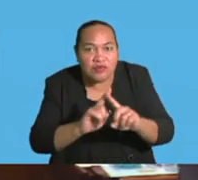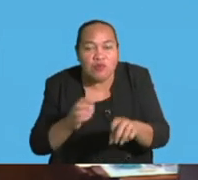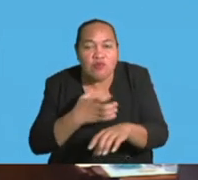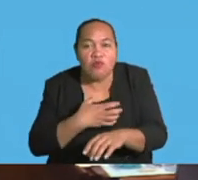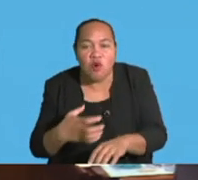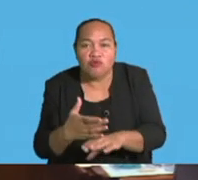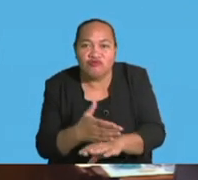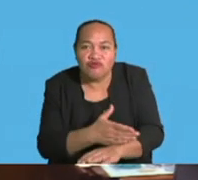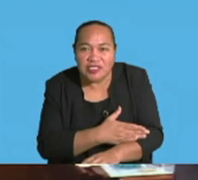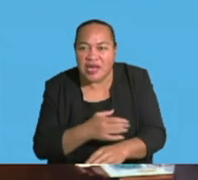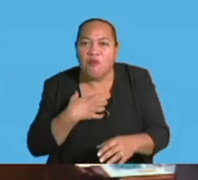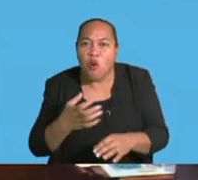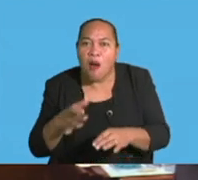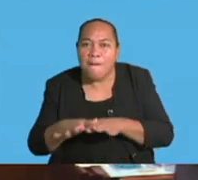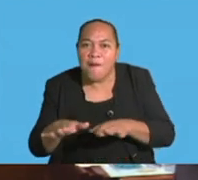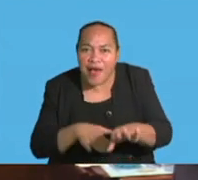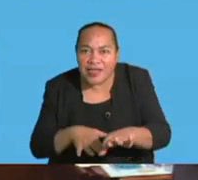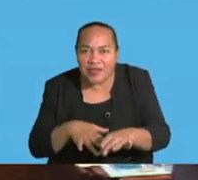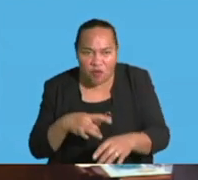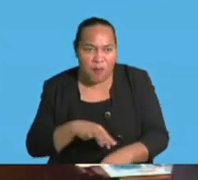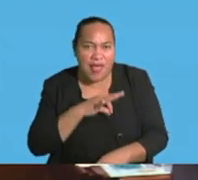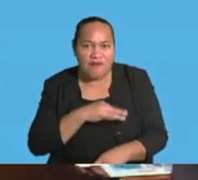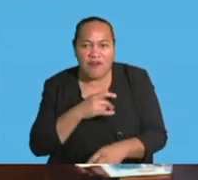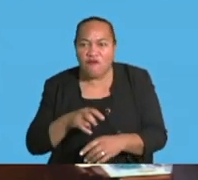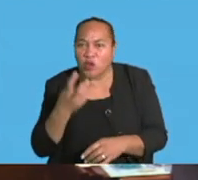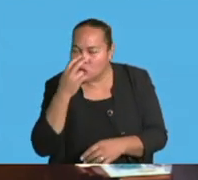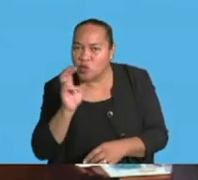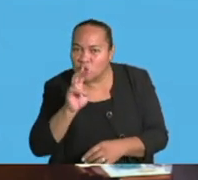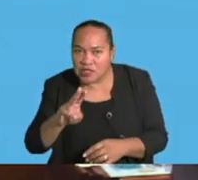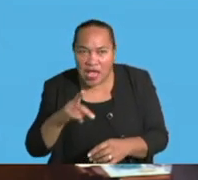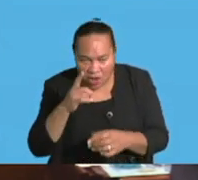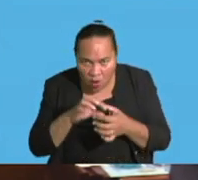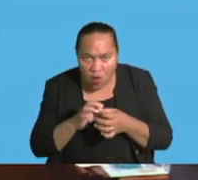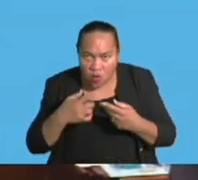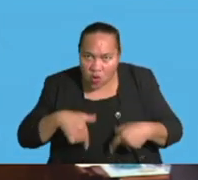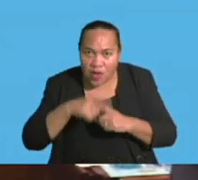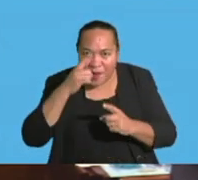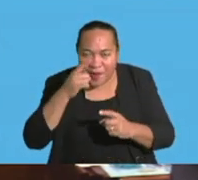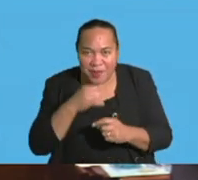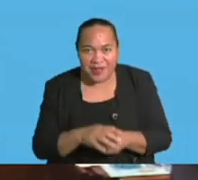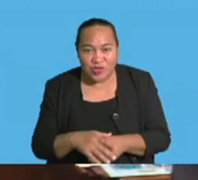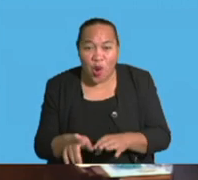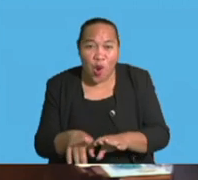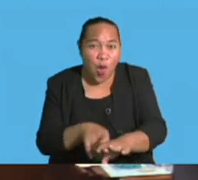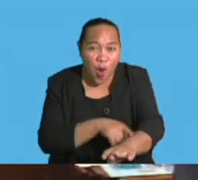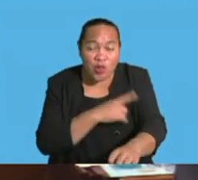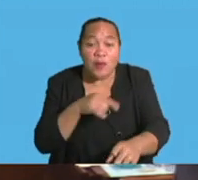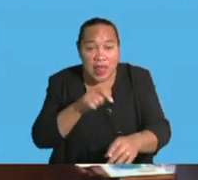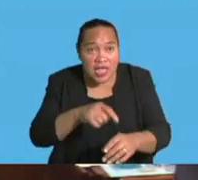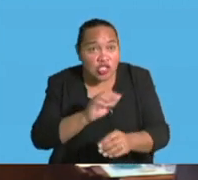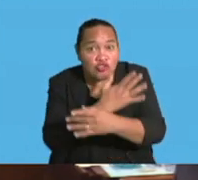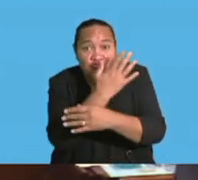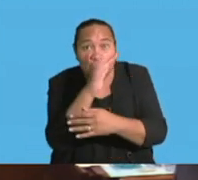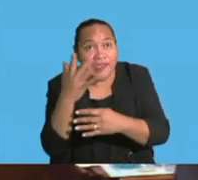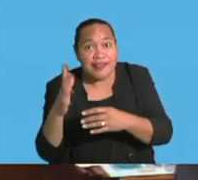parks for the benefit of Fijian citizens and tourists. In the long term, Honorable Speaker said, these trees will contribute to